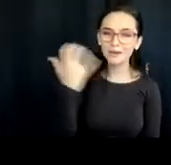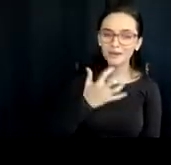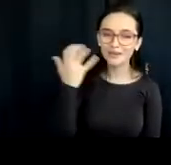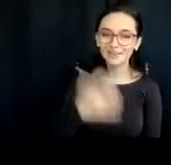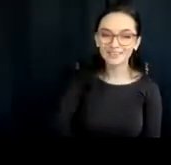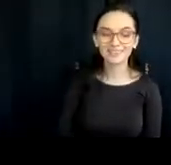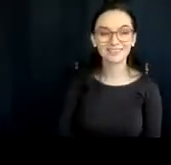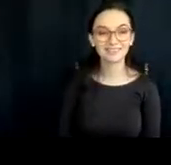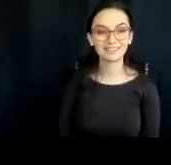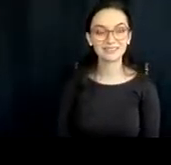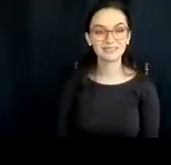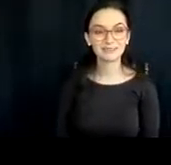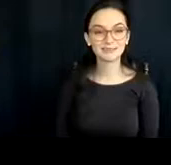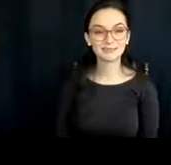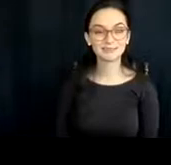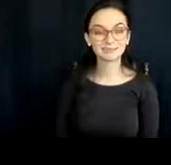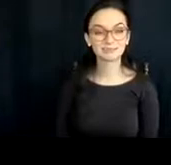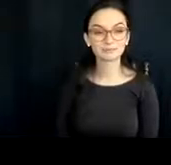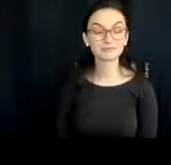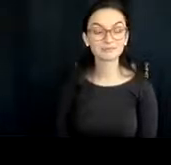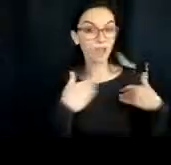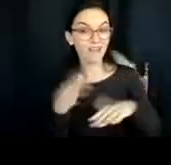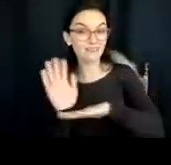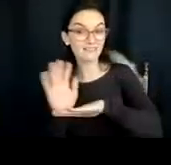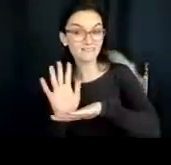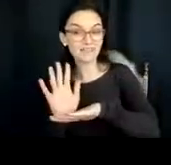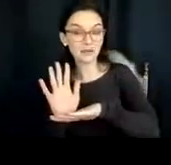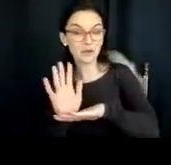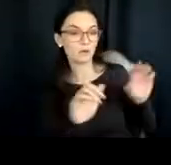And then we have a video board on this end,